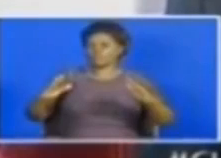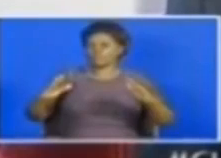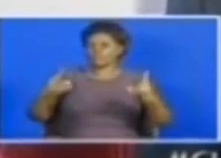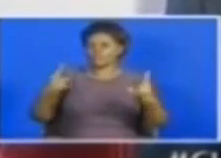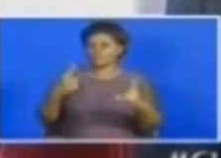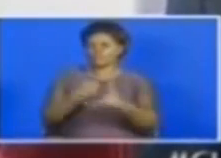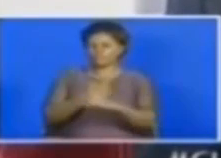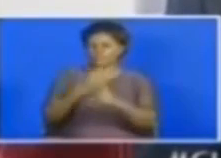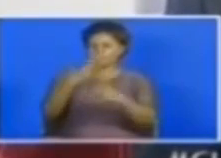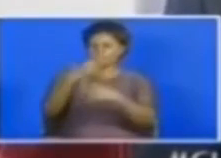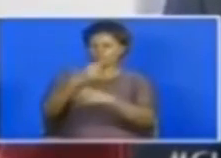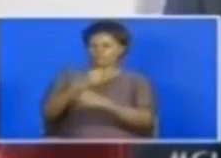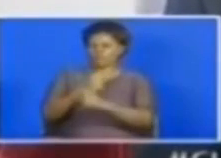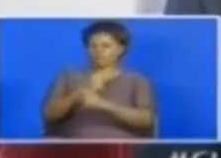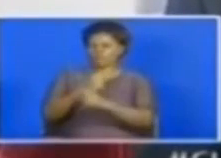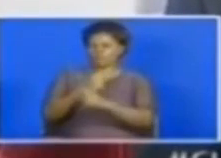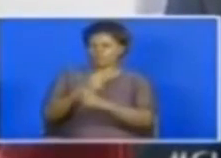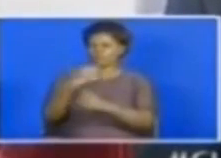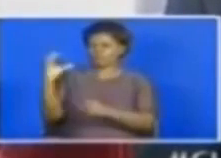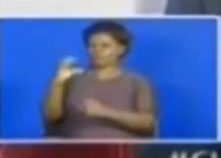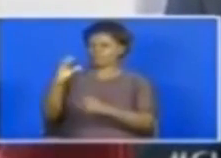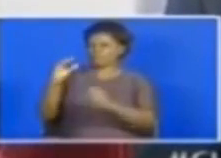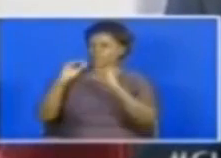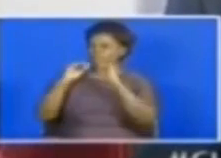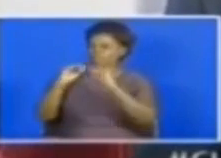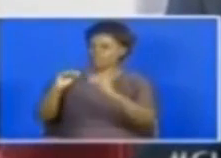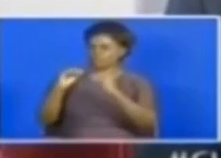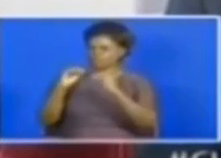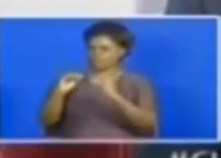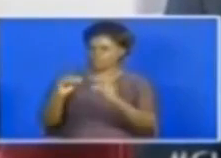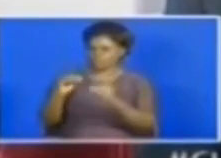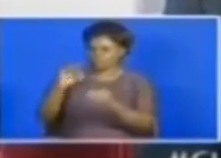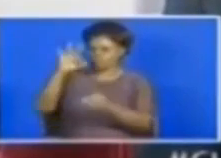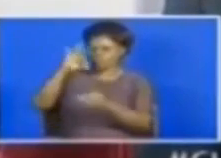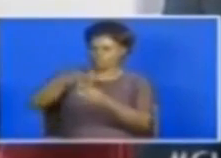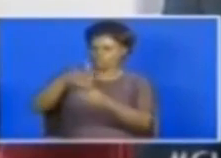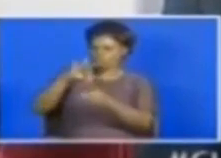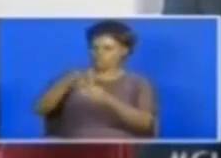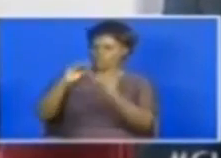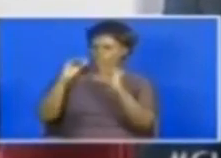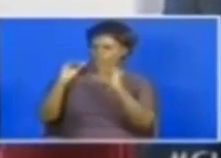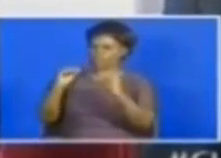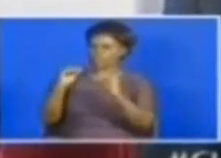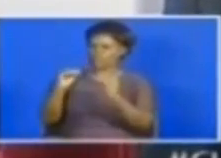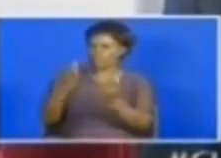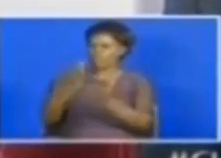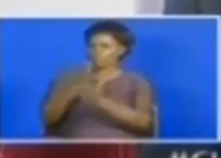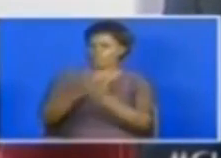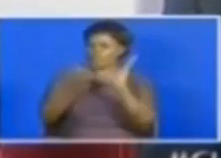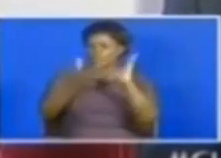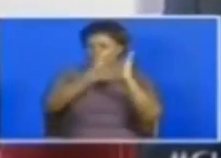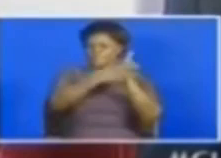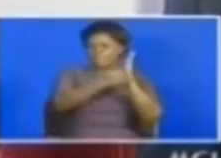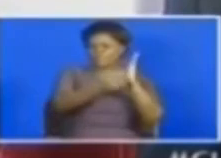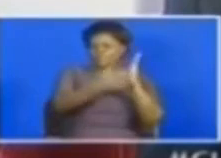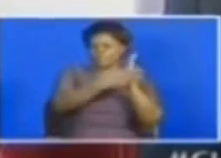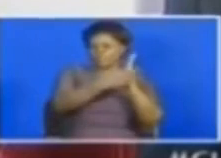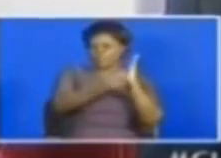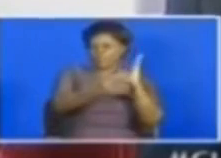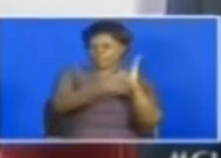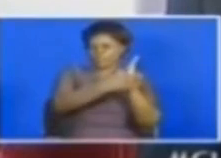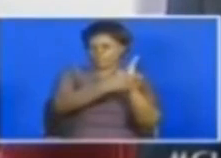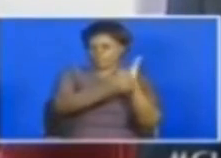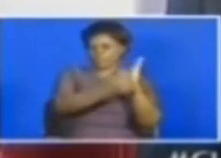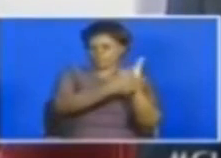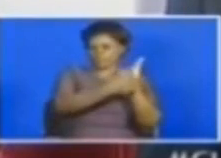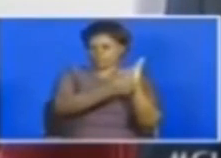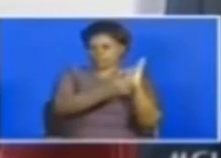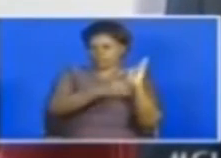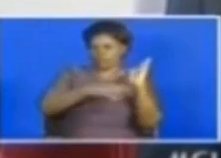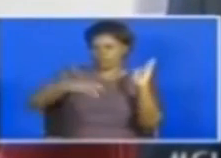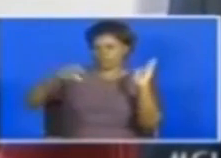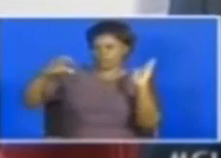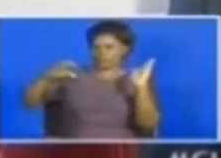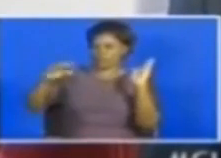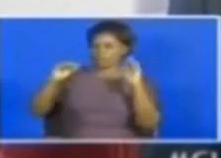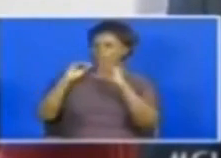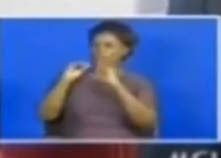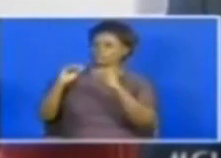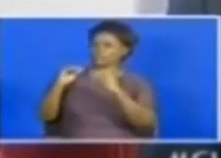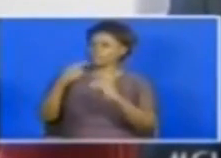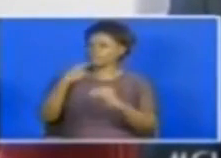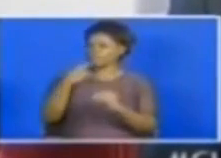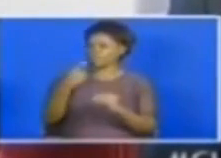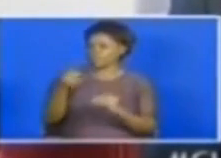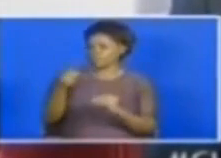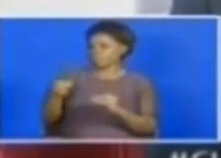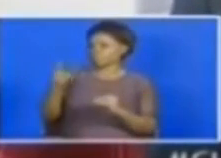institutions of voter education, because that is part of what experts in adult education have told